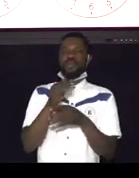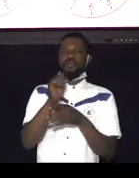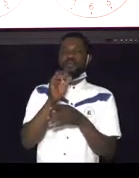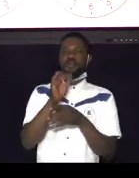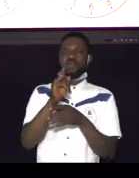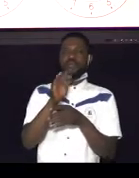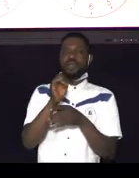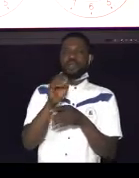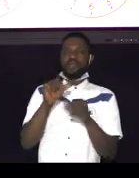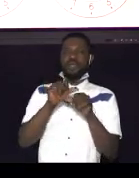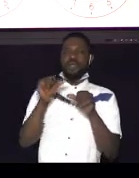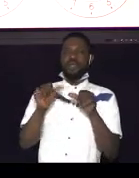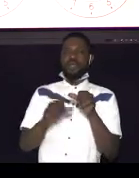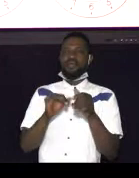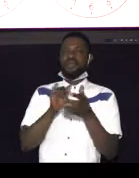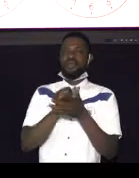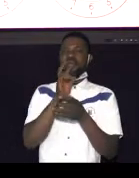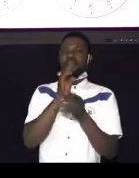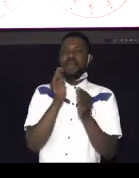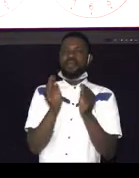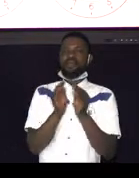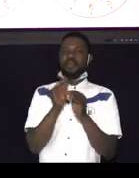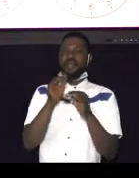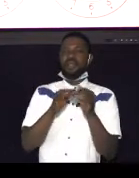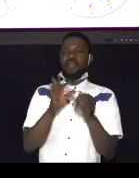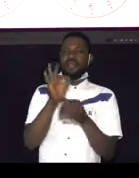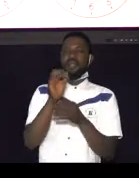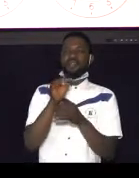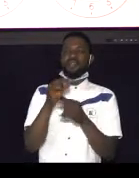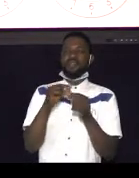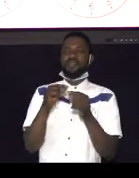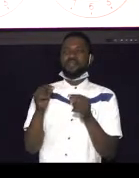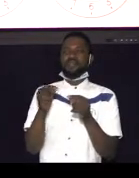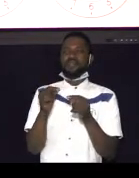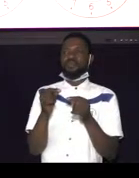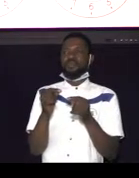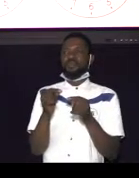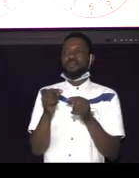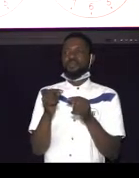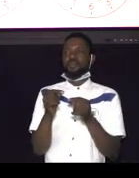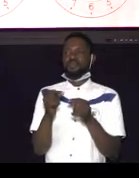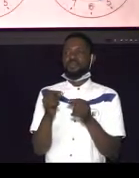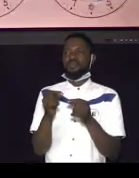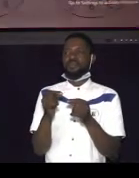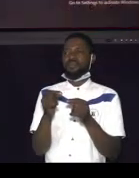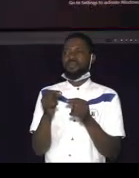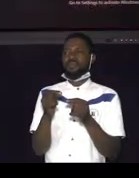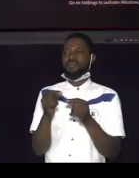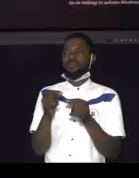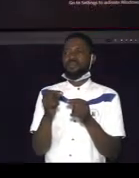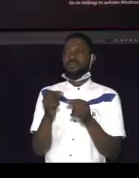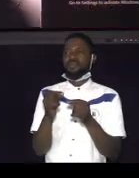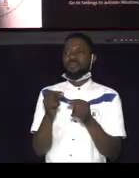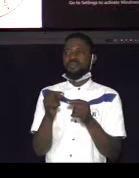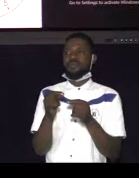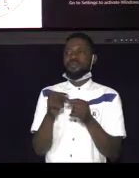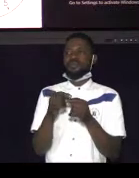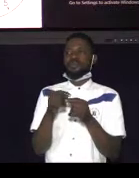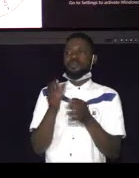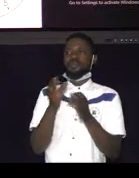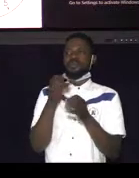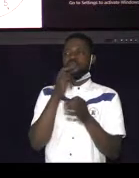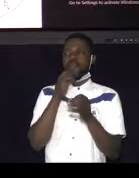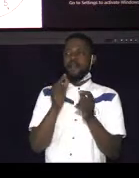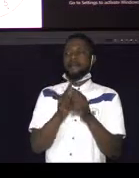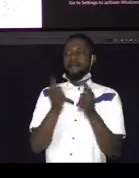Acute angles are angles that are smaller than 90 degrees. But if they are bigger than 90 degrees, then we call them